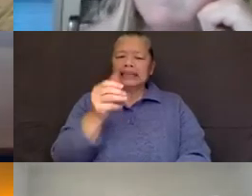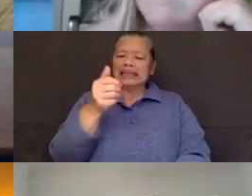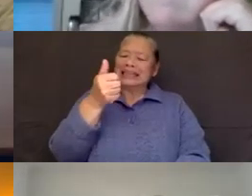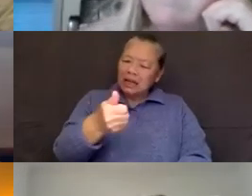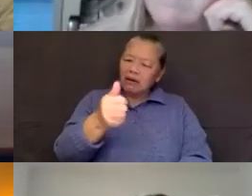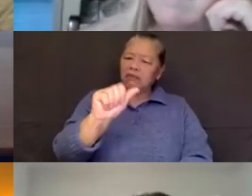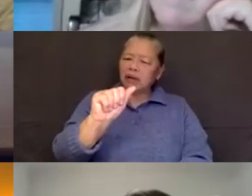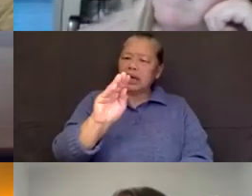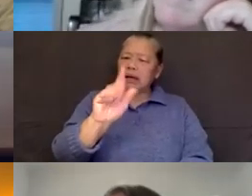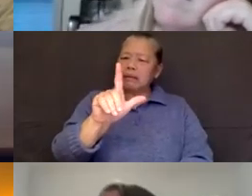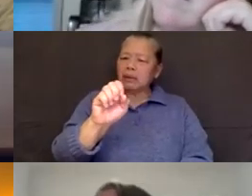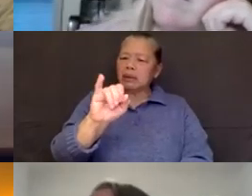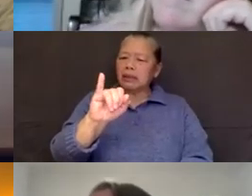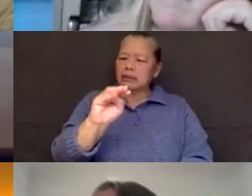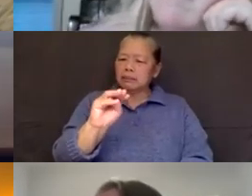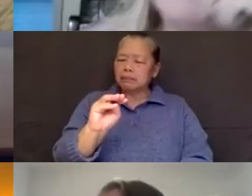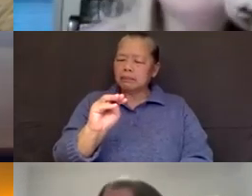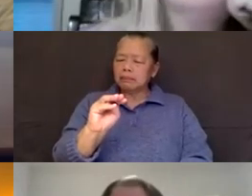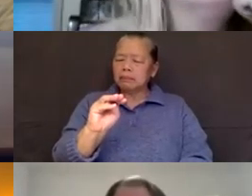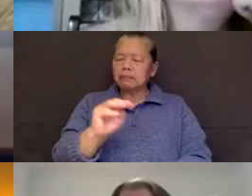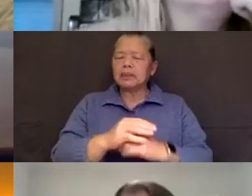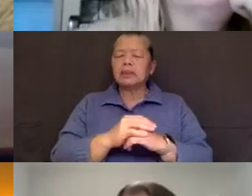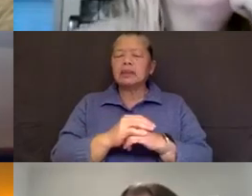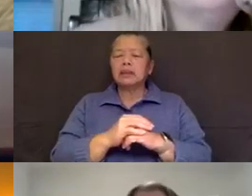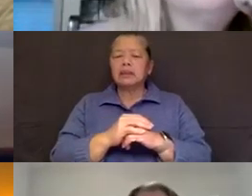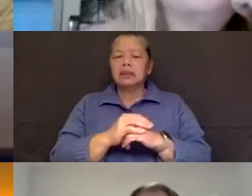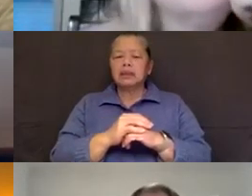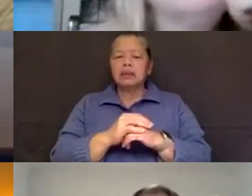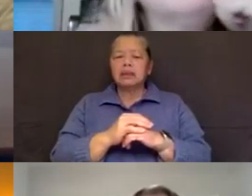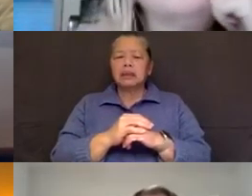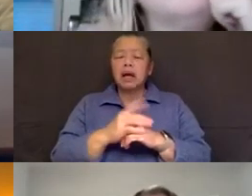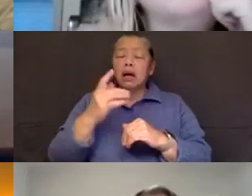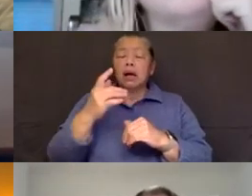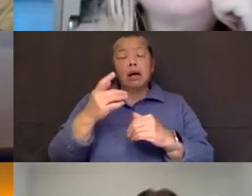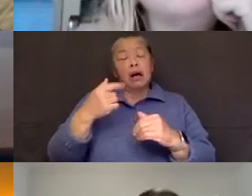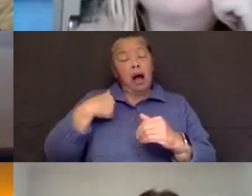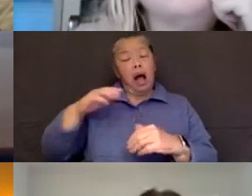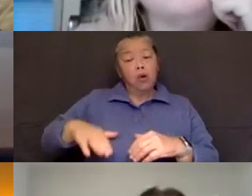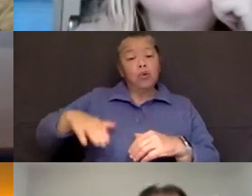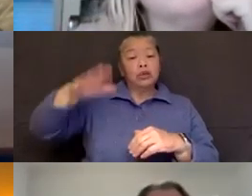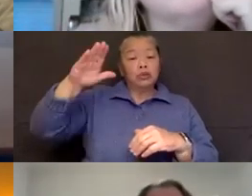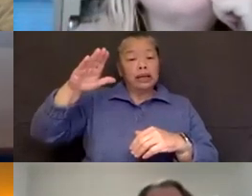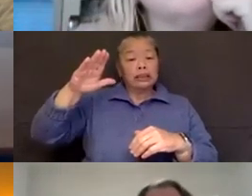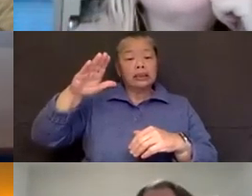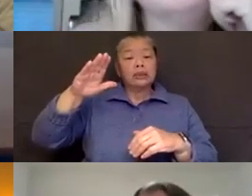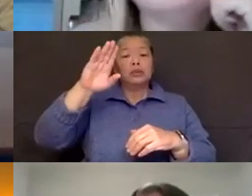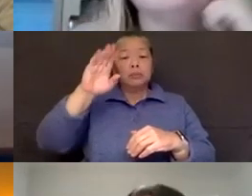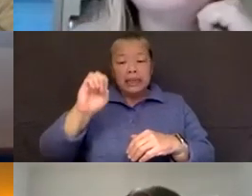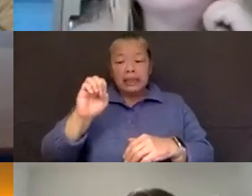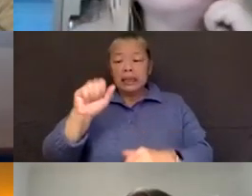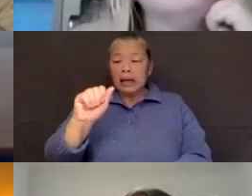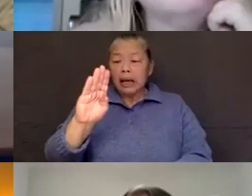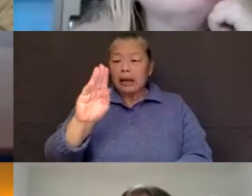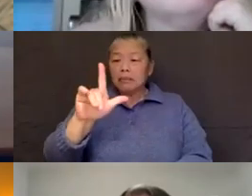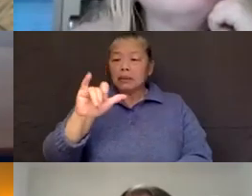self-ableism. Mm-hmm. And like, how I was raised to be ableist,